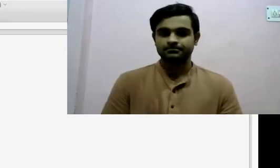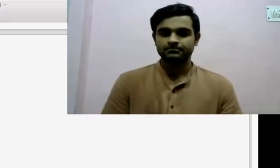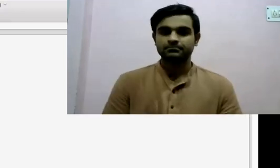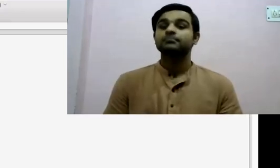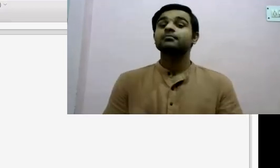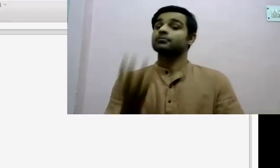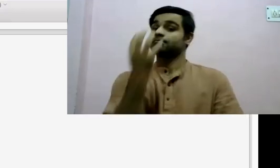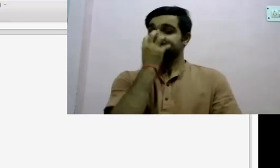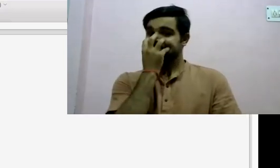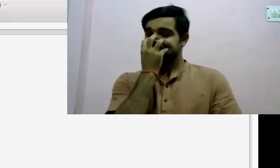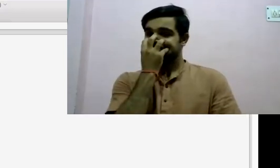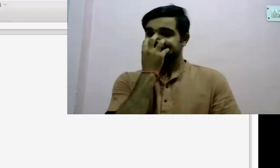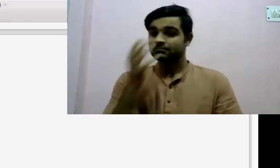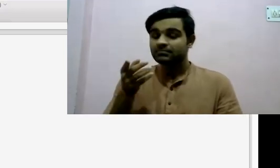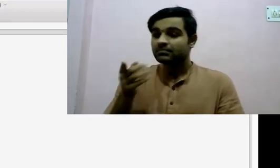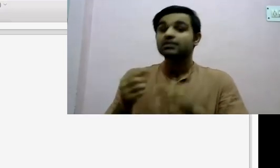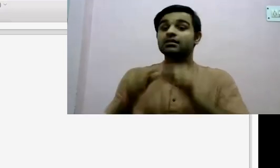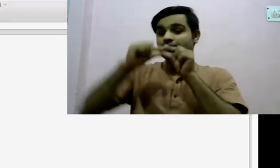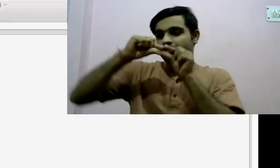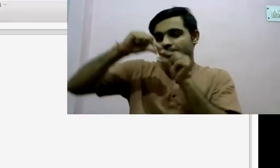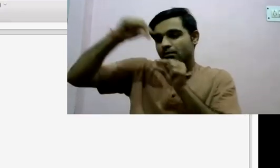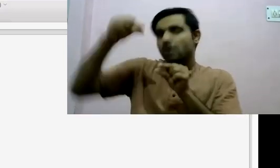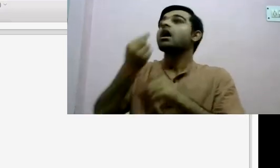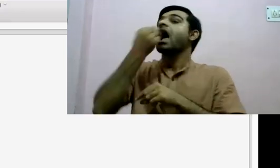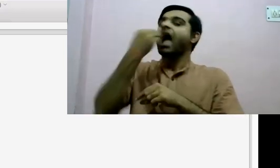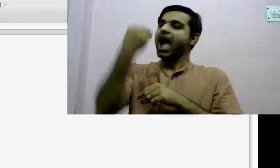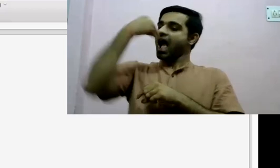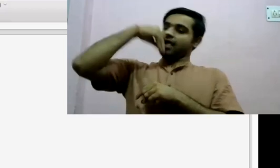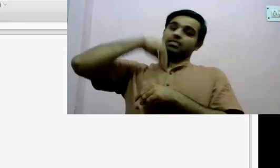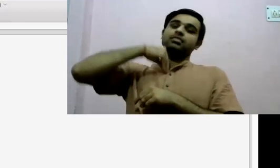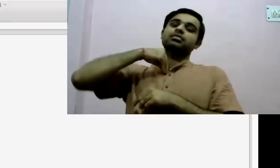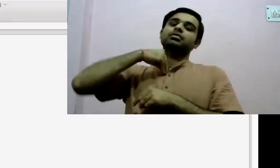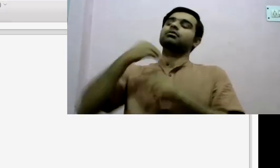Ventilator, in which they will put a tube through your mouth.